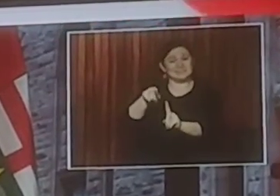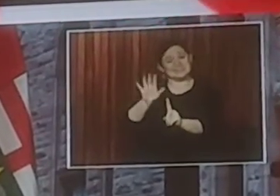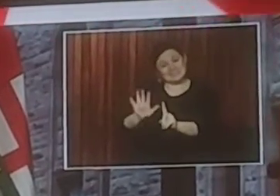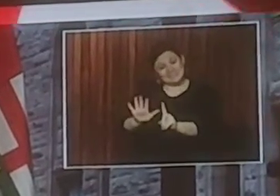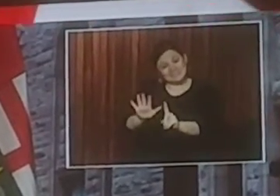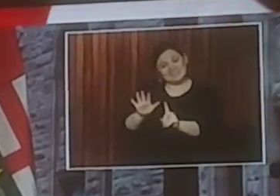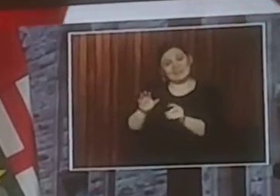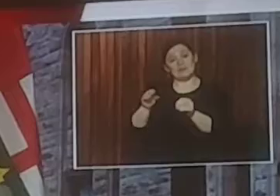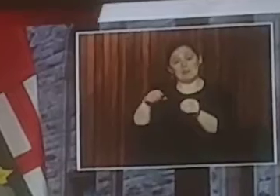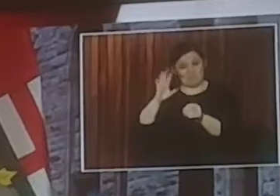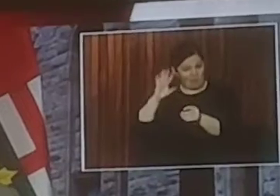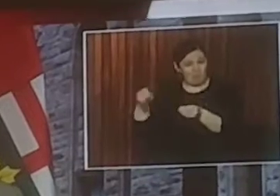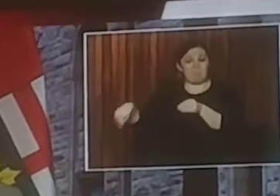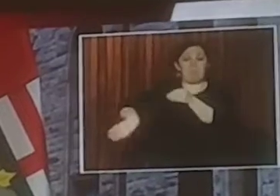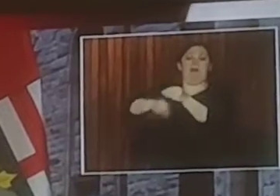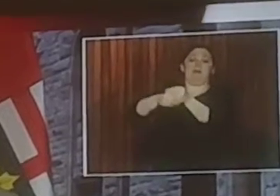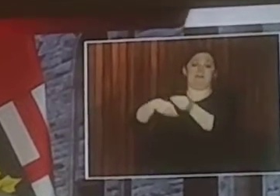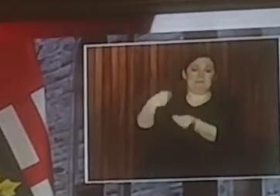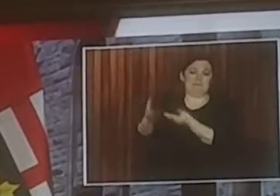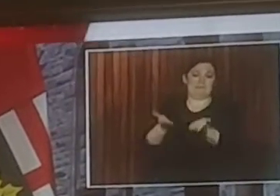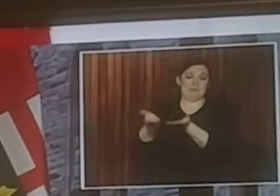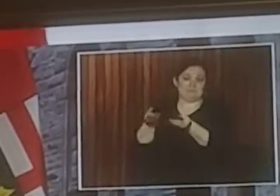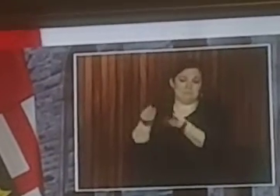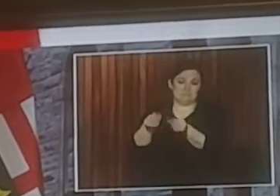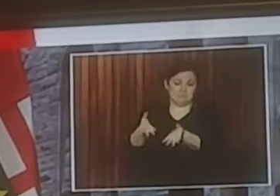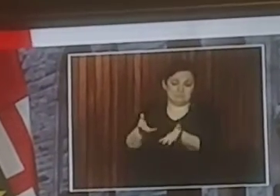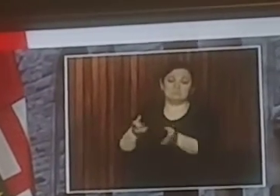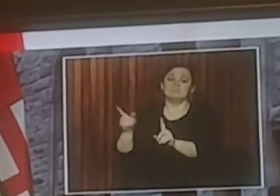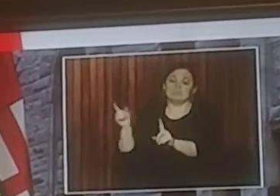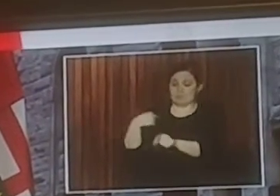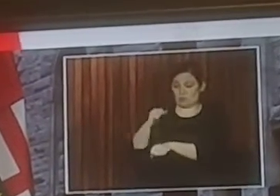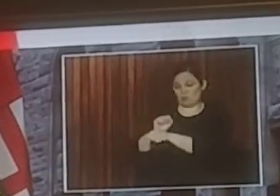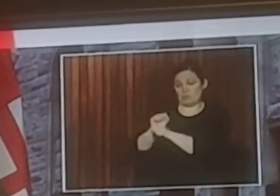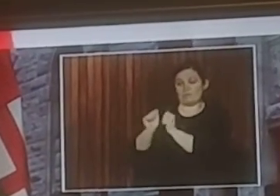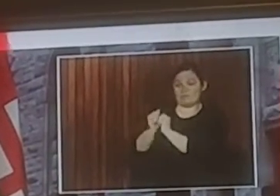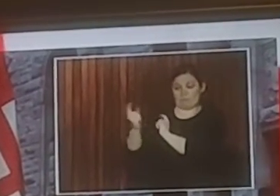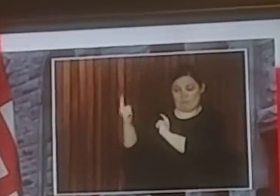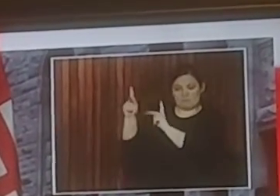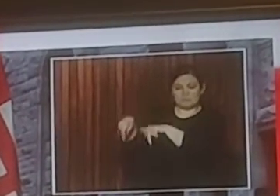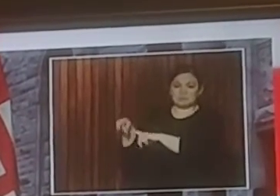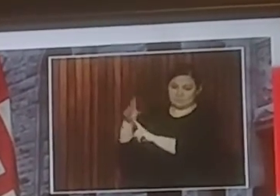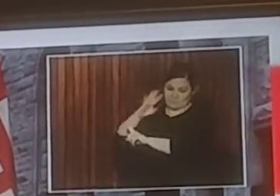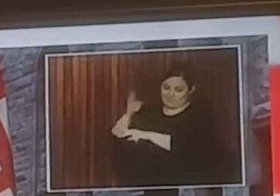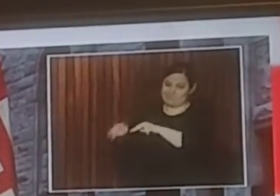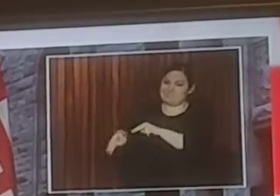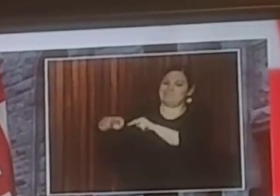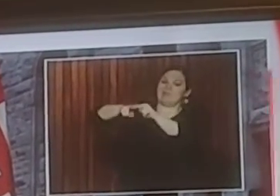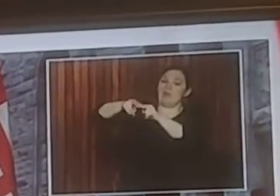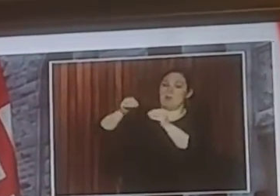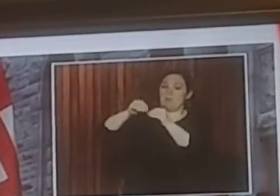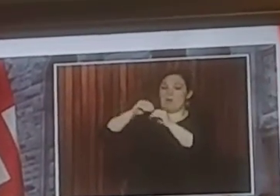ensure an ongoing heightened protection of our long-term care and retirement home citizens.